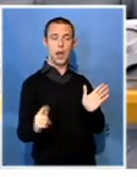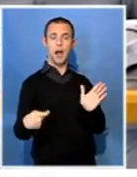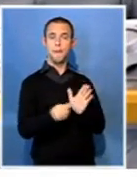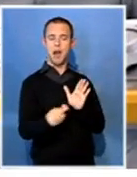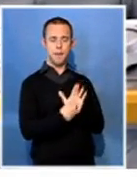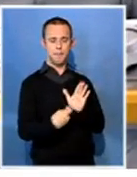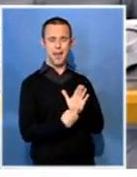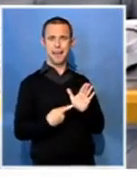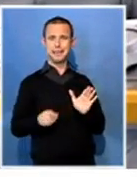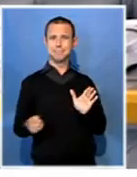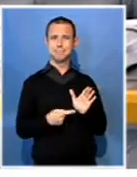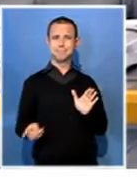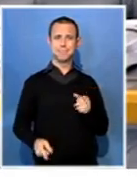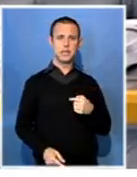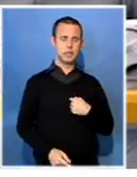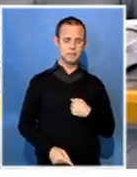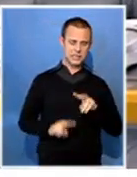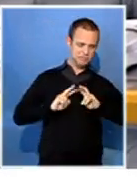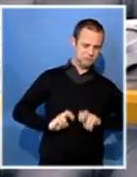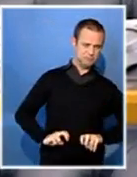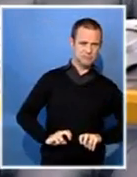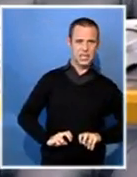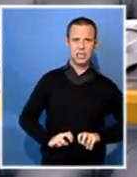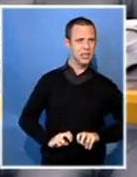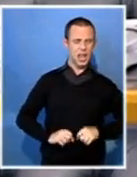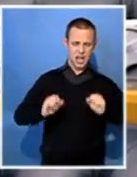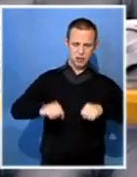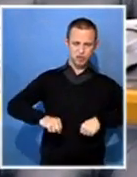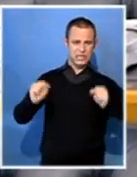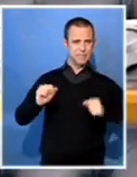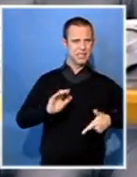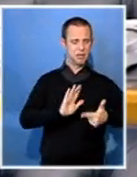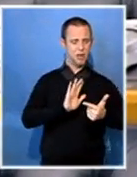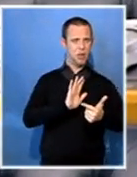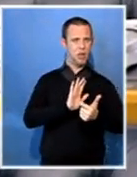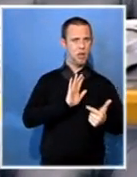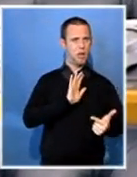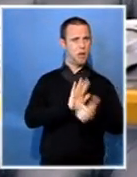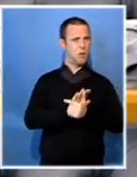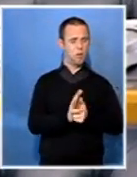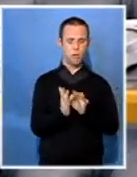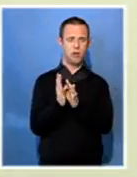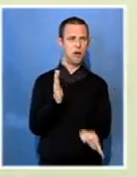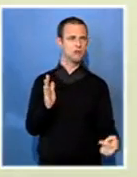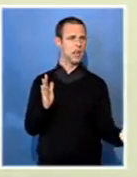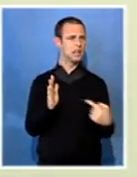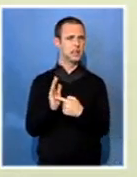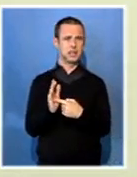control. Now, I found that very, very strange and totally unrelated. And that's why that contract was